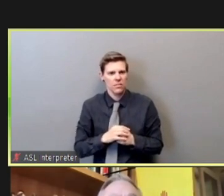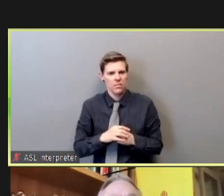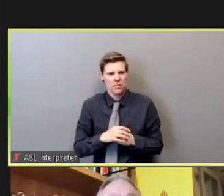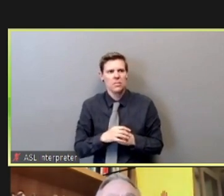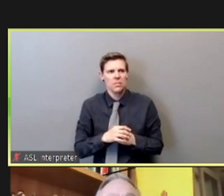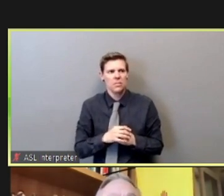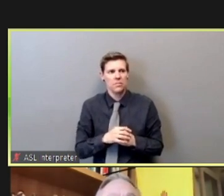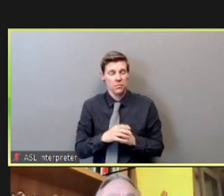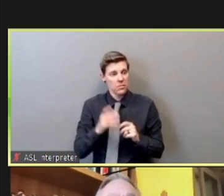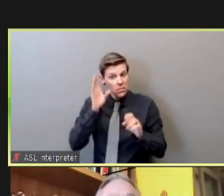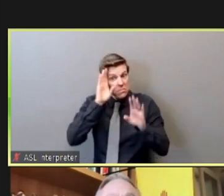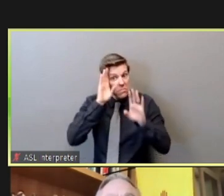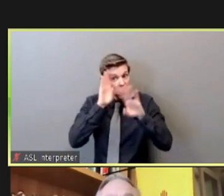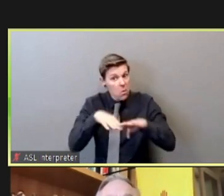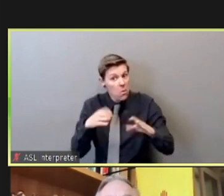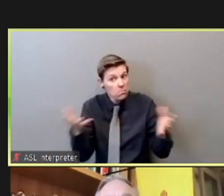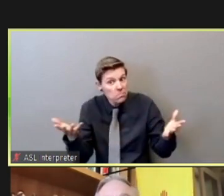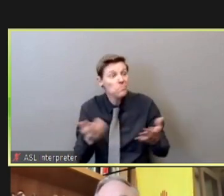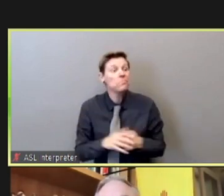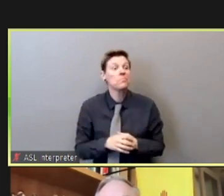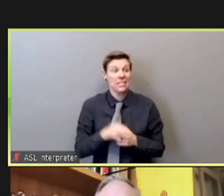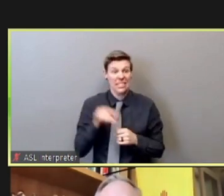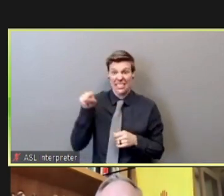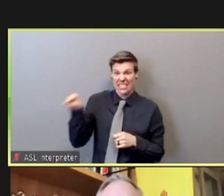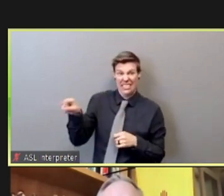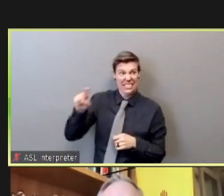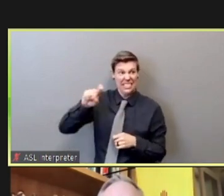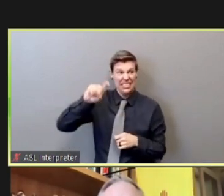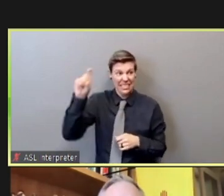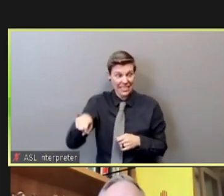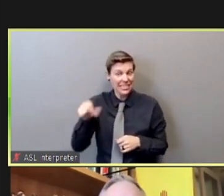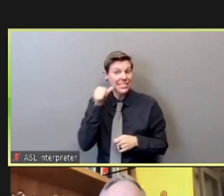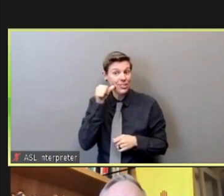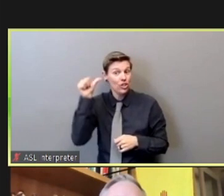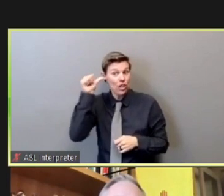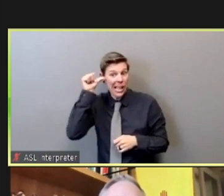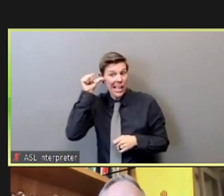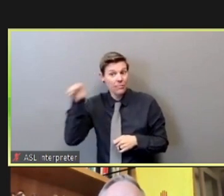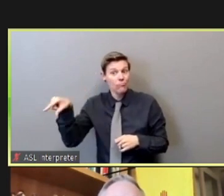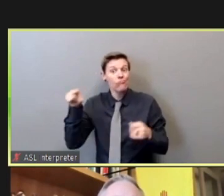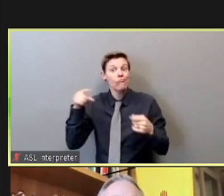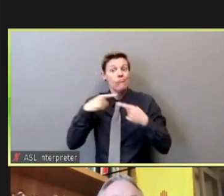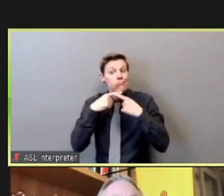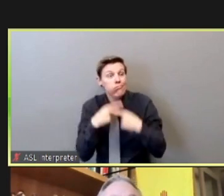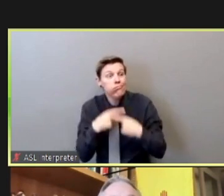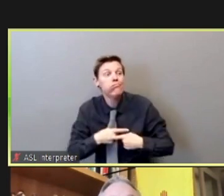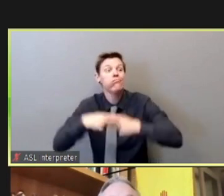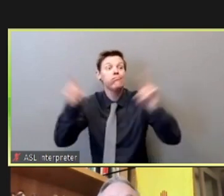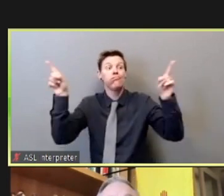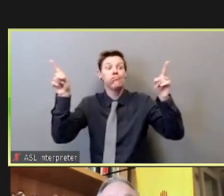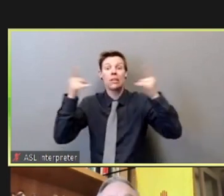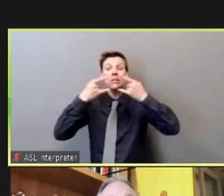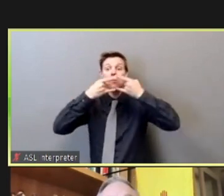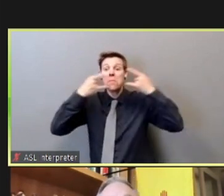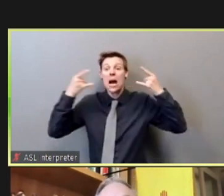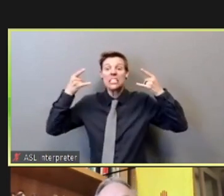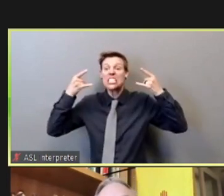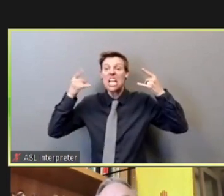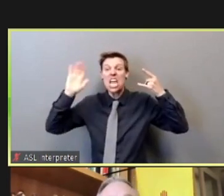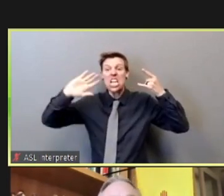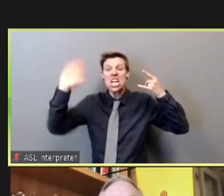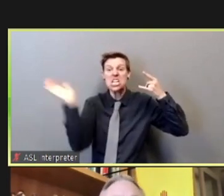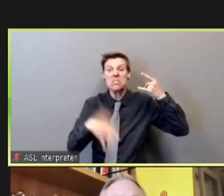know, Texas yesterday announced that they're no longer going to have a mask mandate, and they're